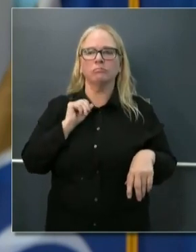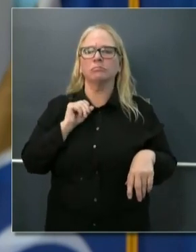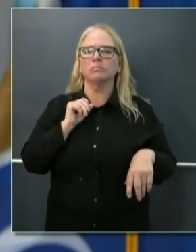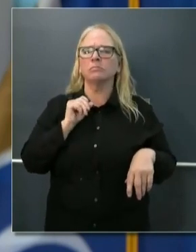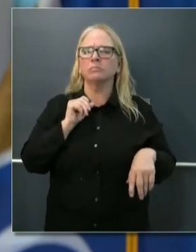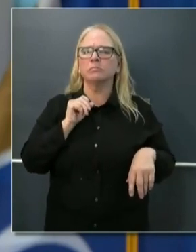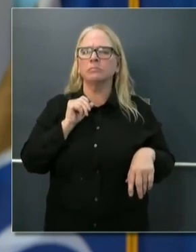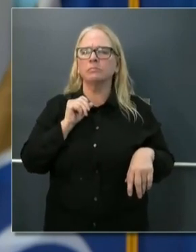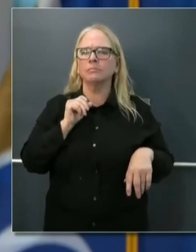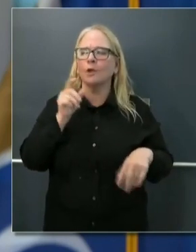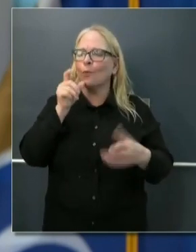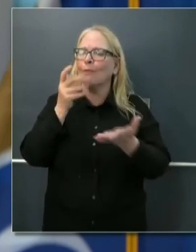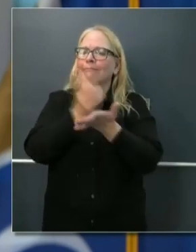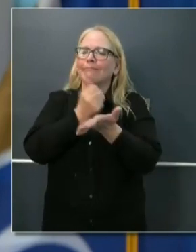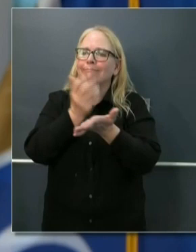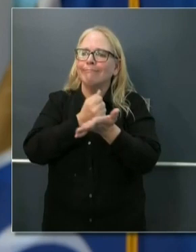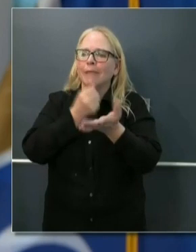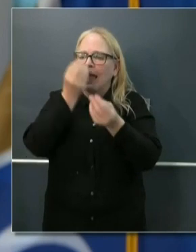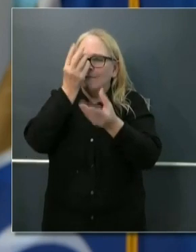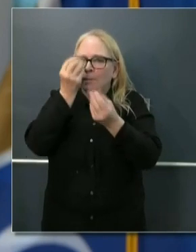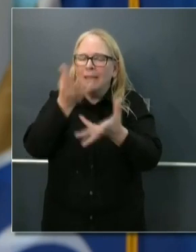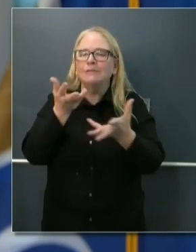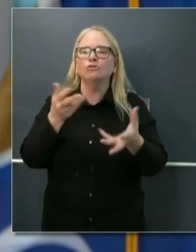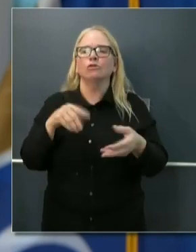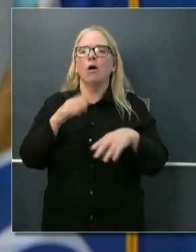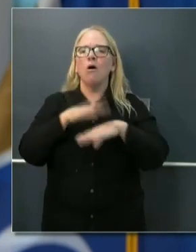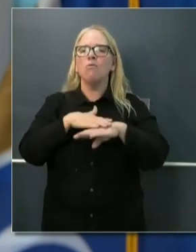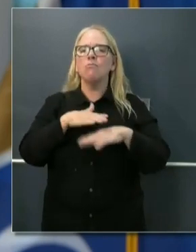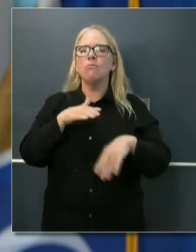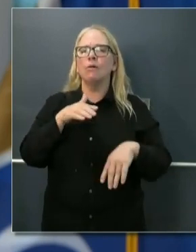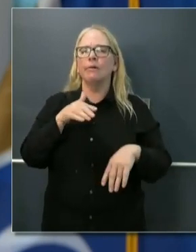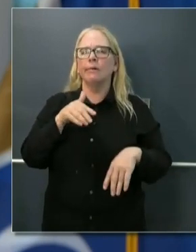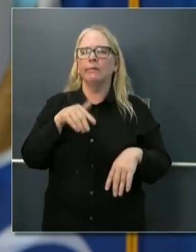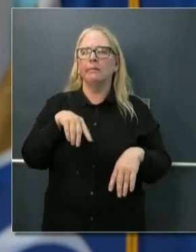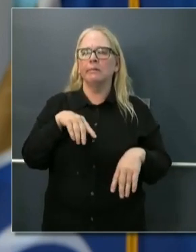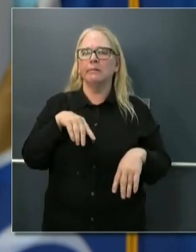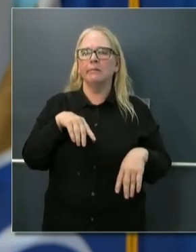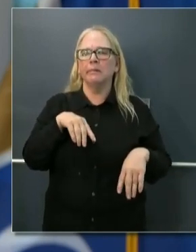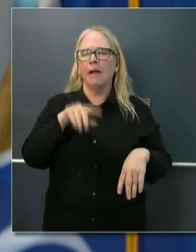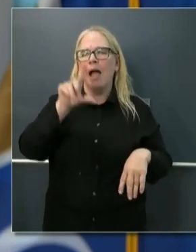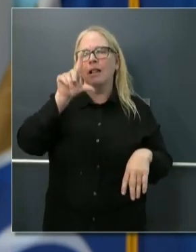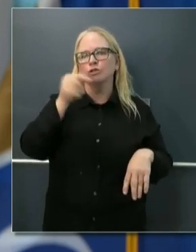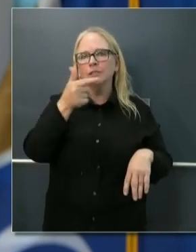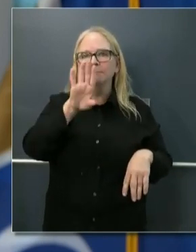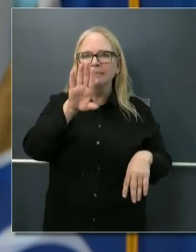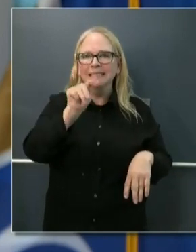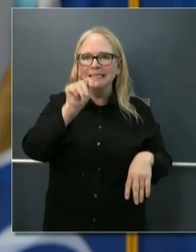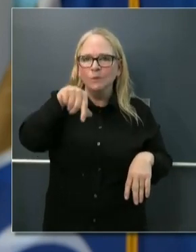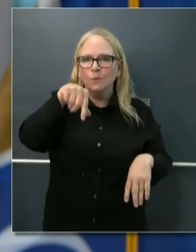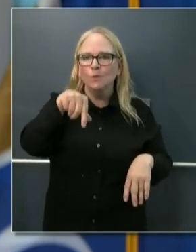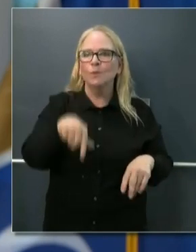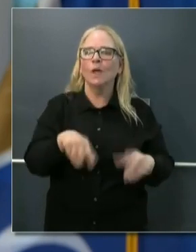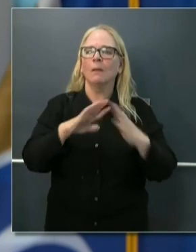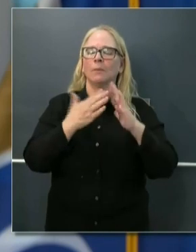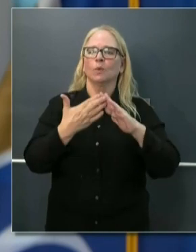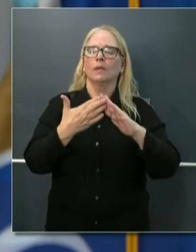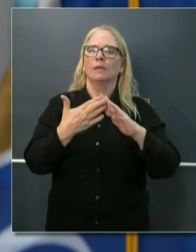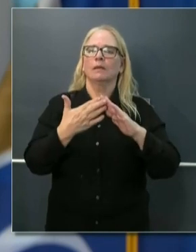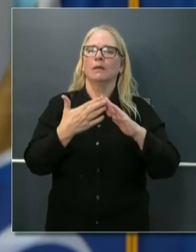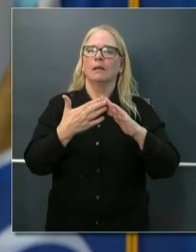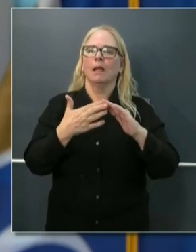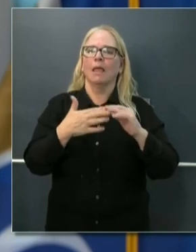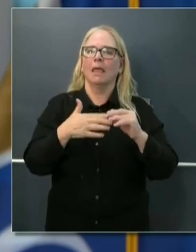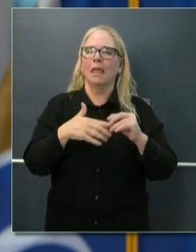data on the pandemic's direct impact on the LGBTQ community. And in general, the senator's saying